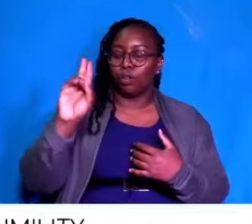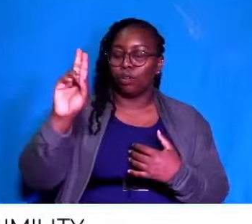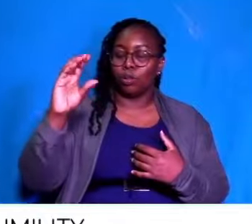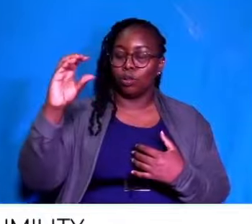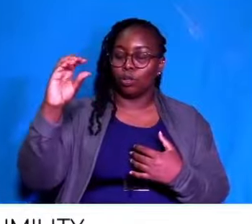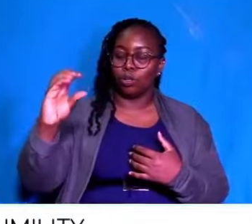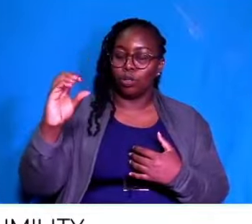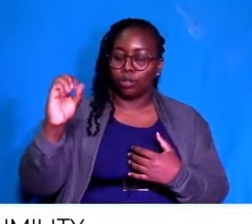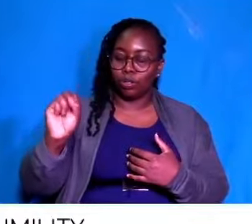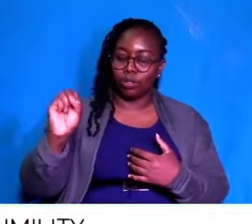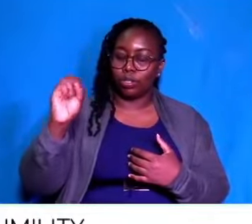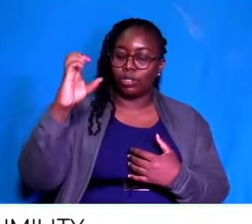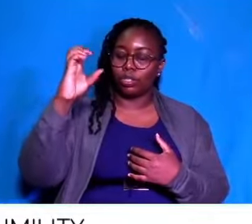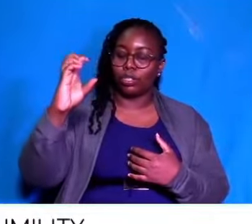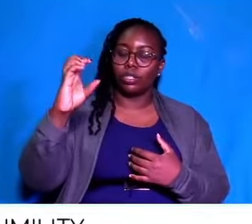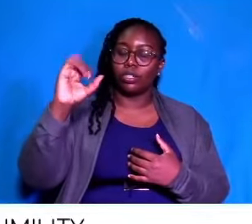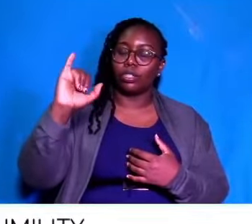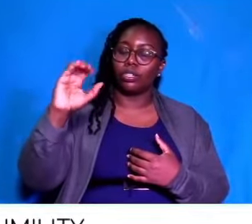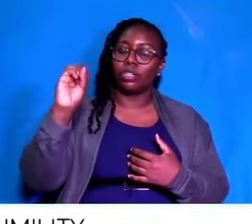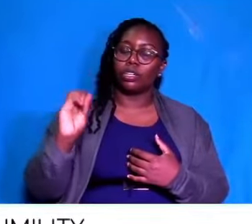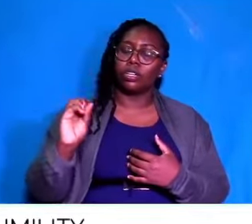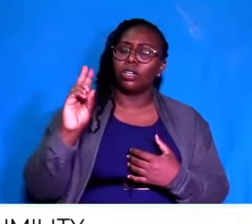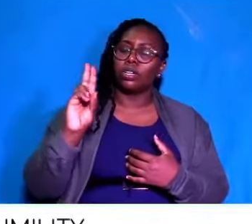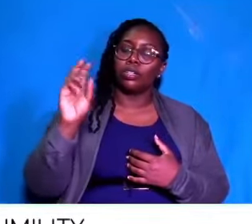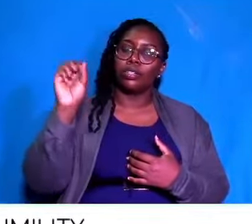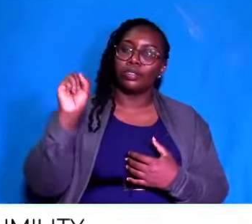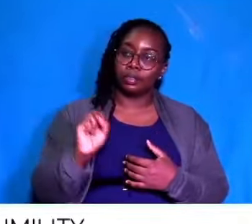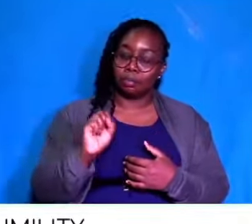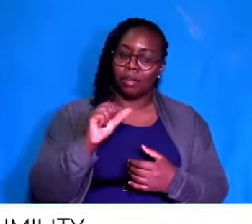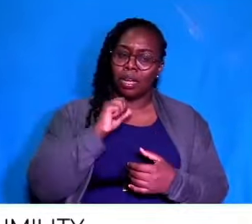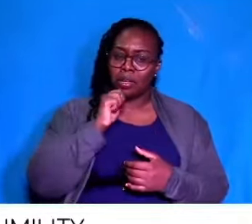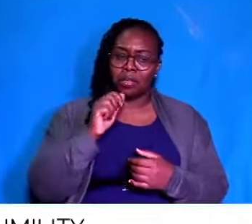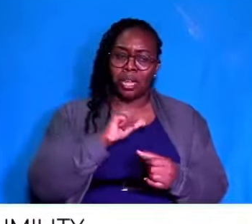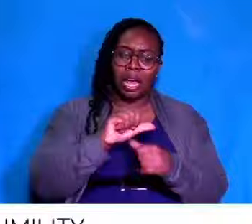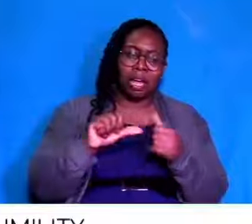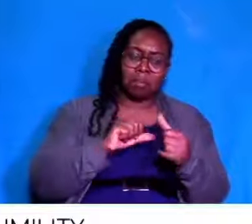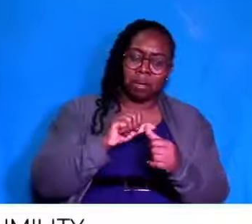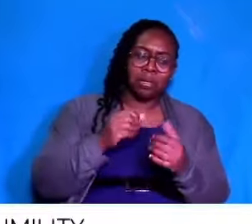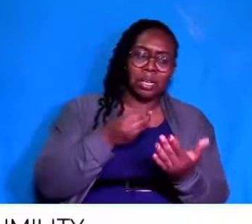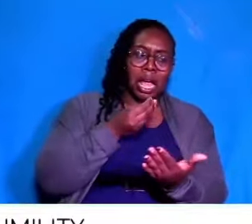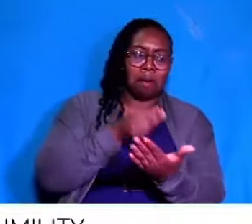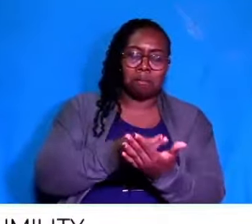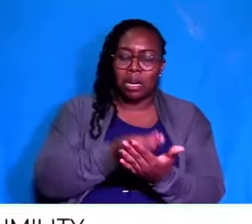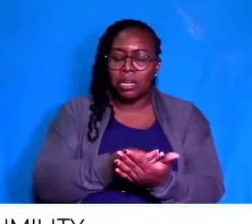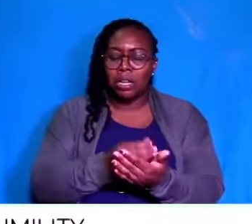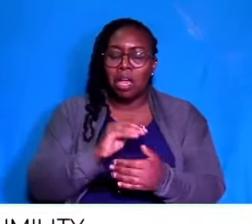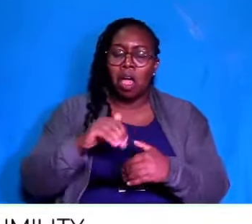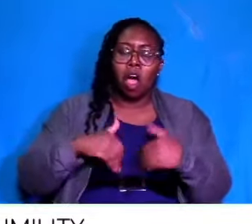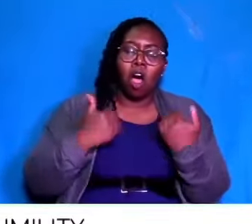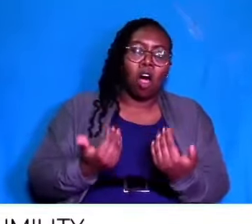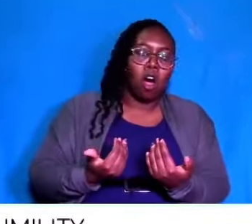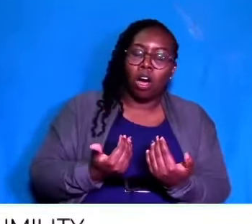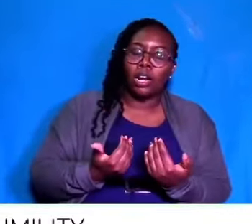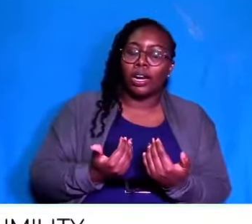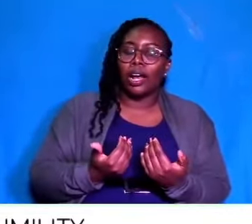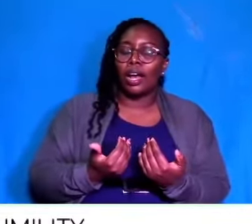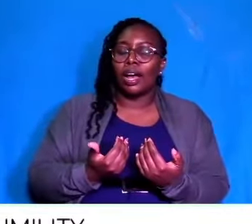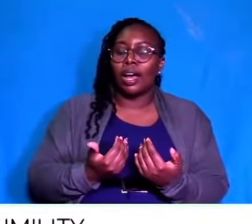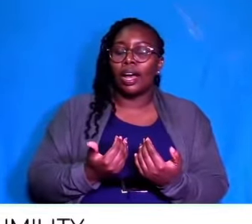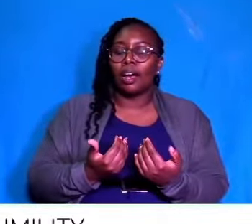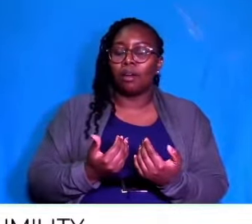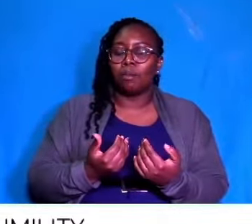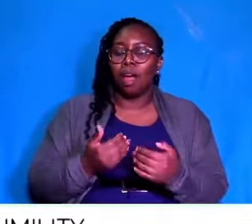were looking at influence. People, and not just influence in terms of followers, influence who have impact